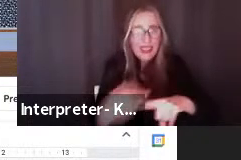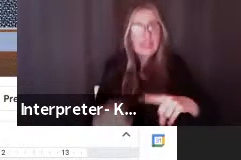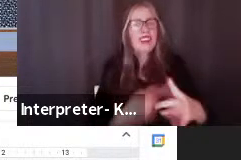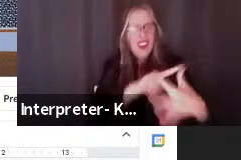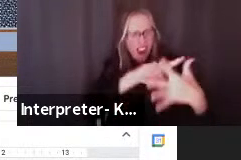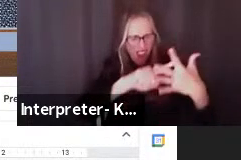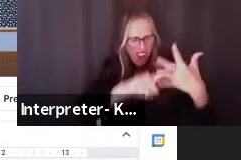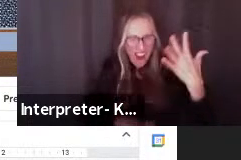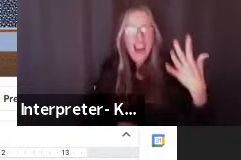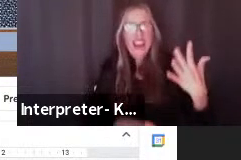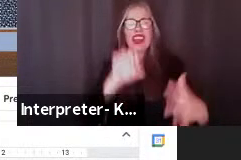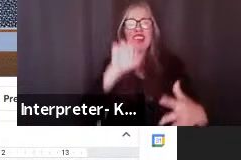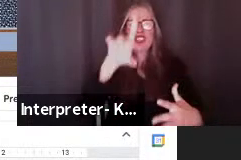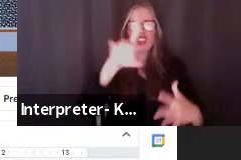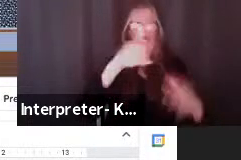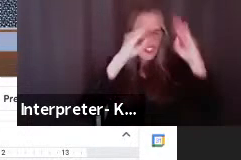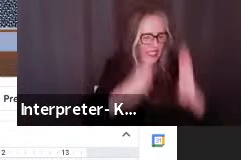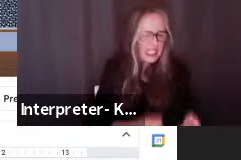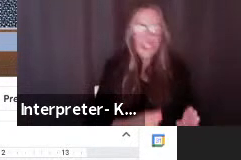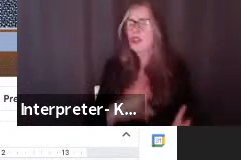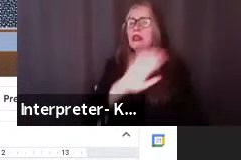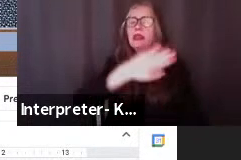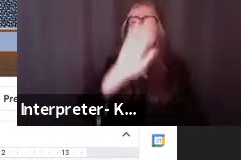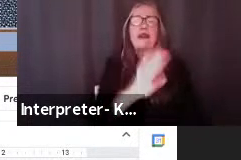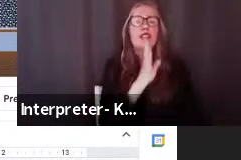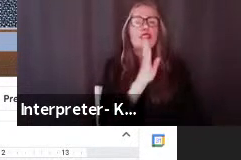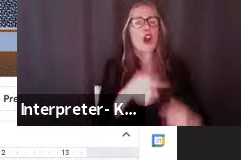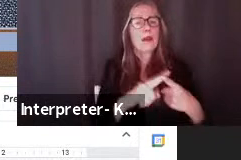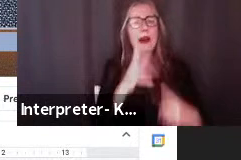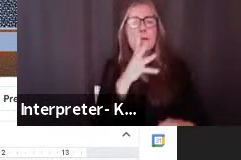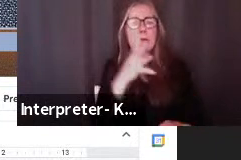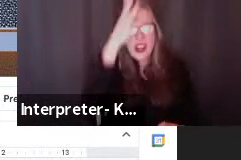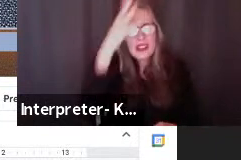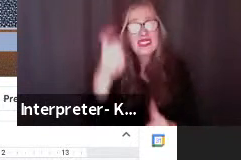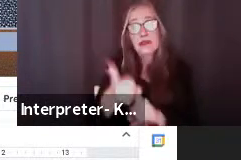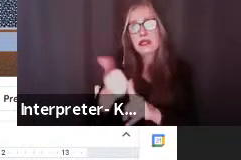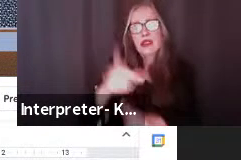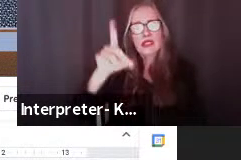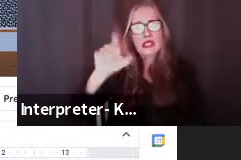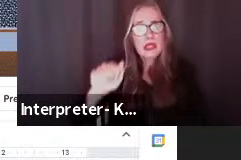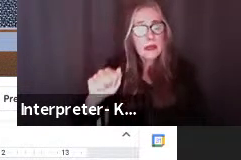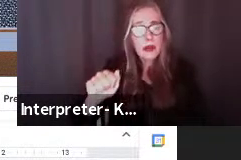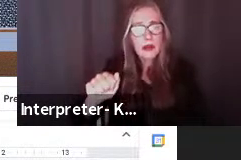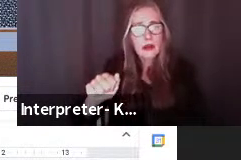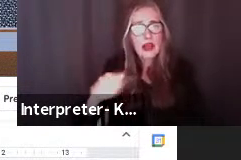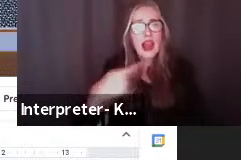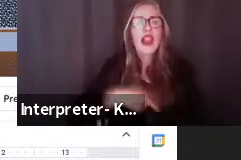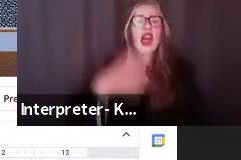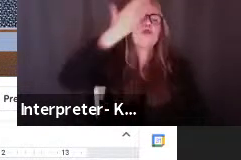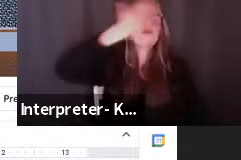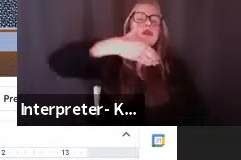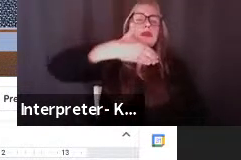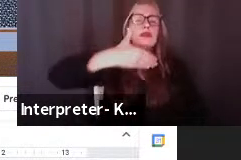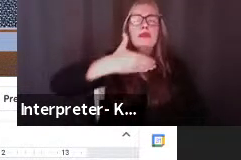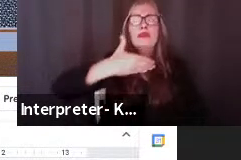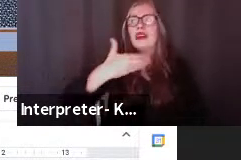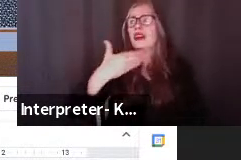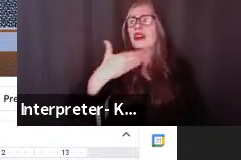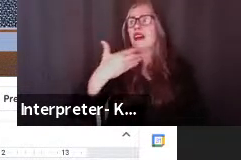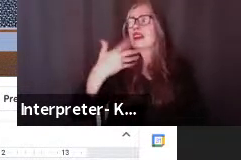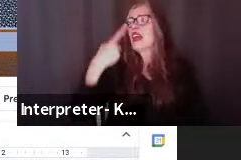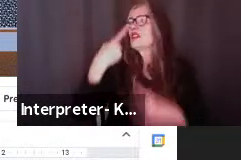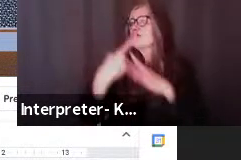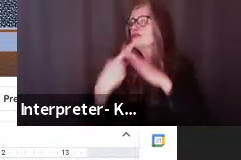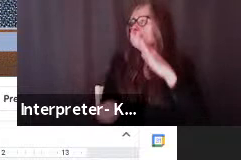educational training for teachers nobody talks about parents and disability that there are disabled parents they are invisible no one's learning about